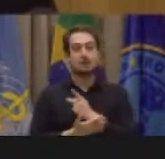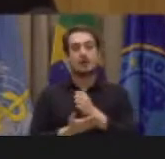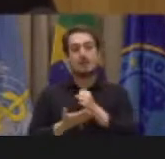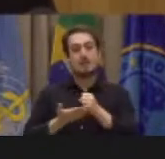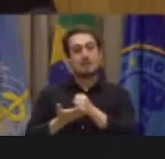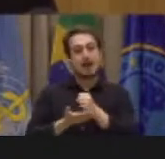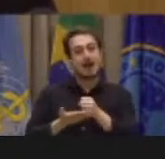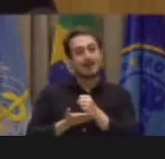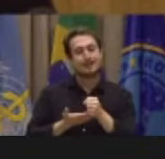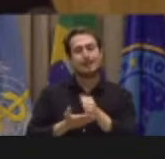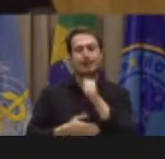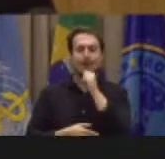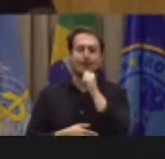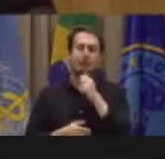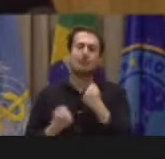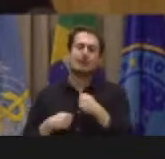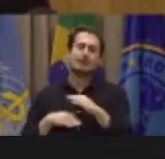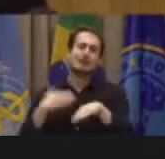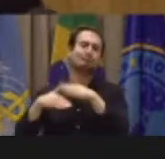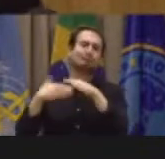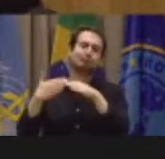that is still very basic.